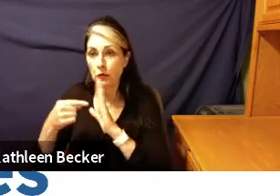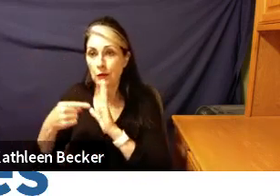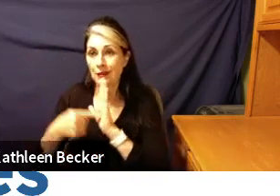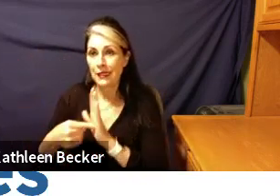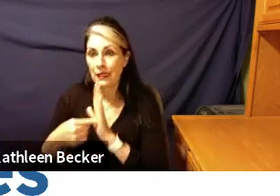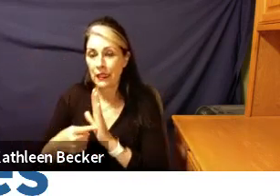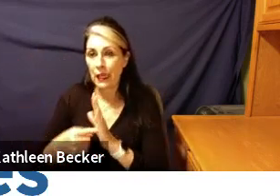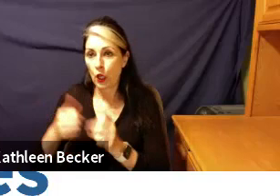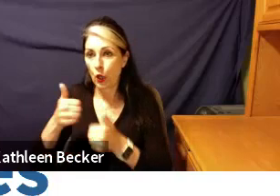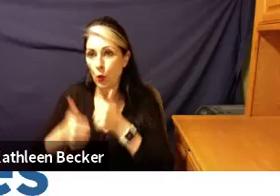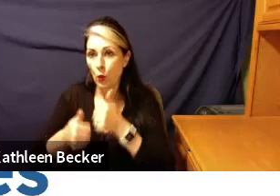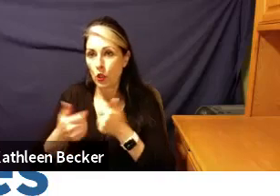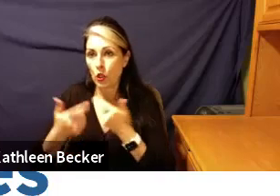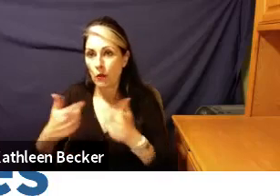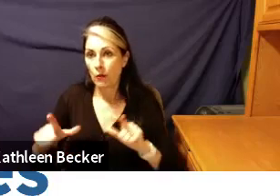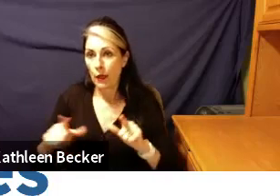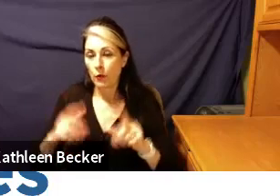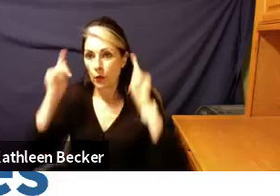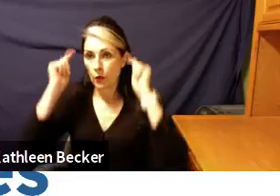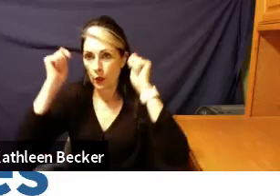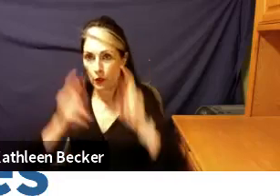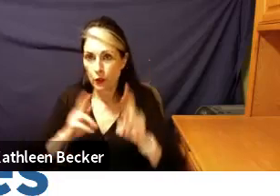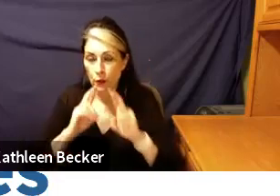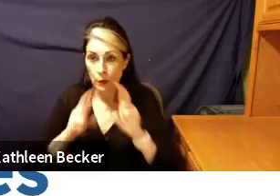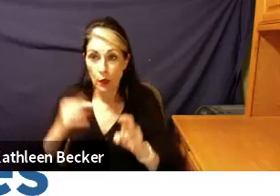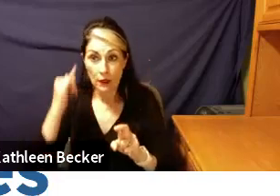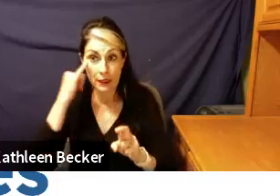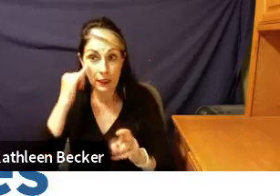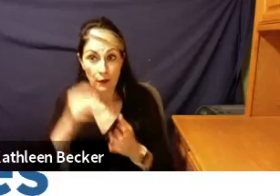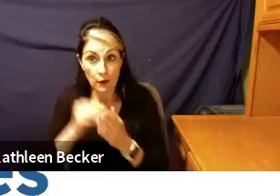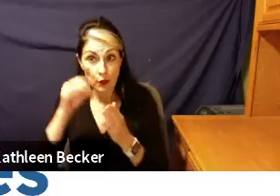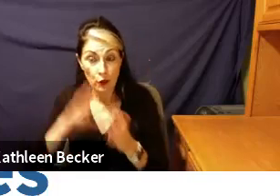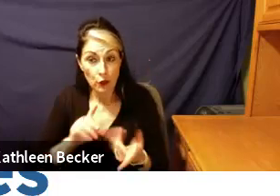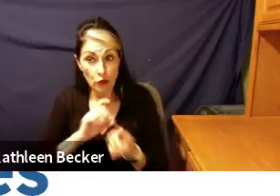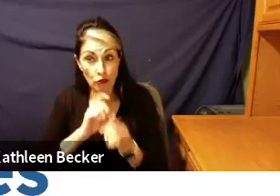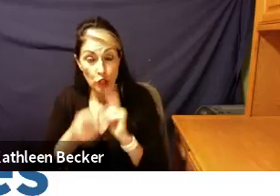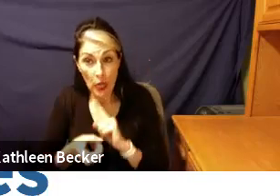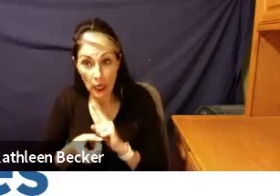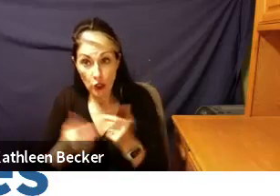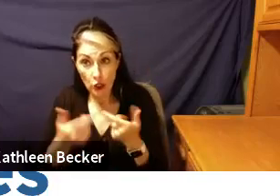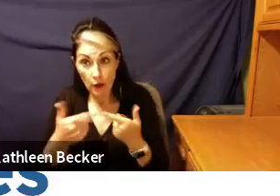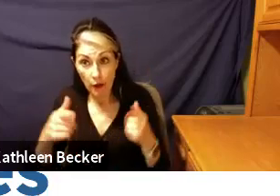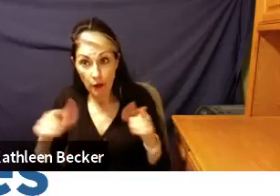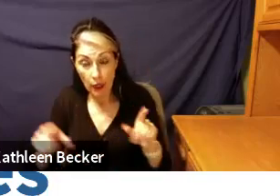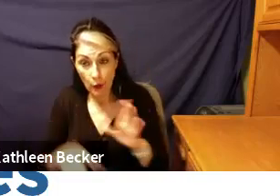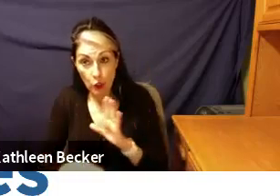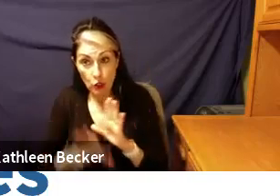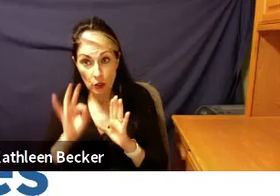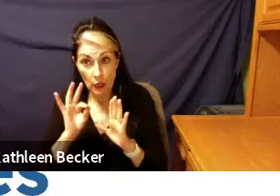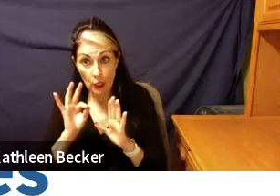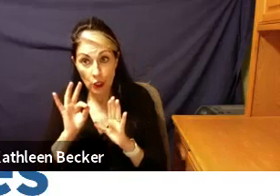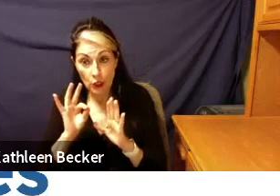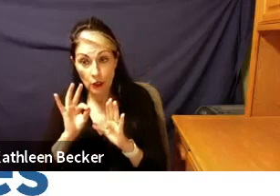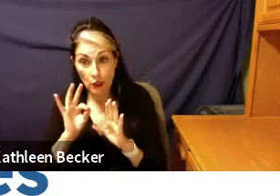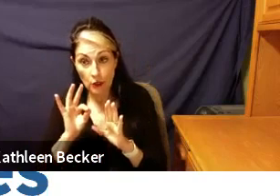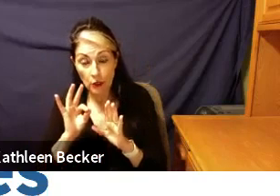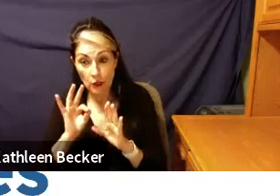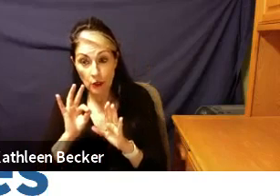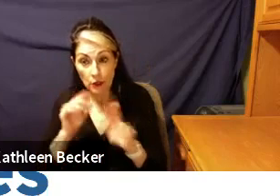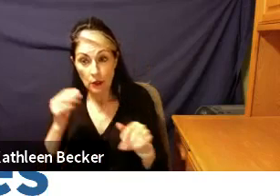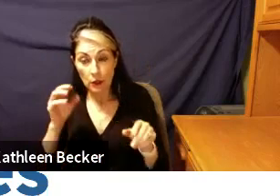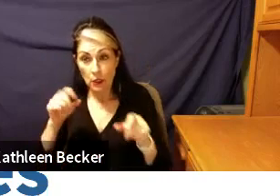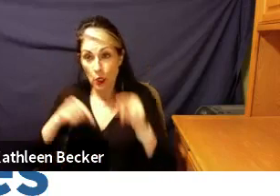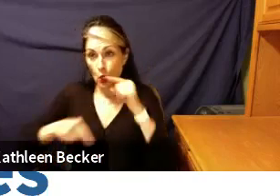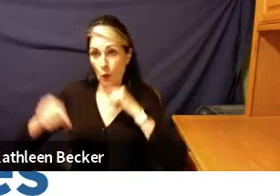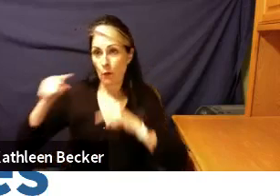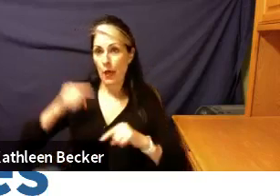will respond in. So if your student has changed the language selection, when they go back to